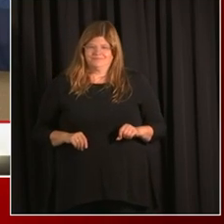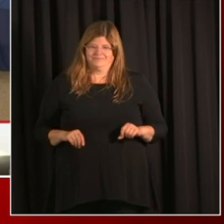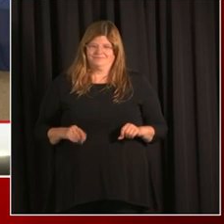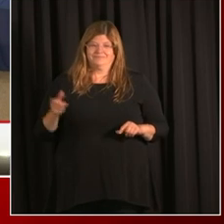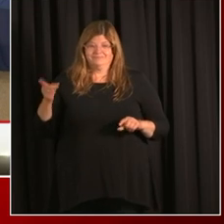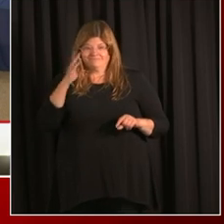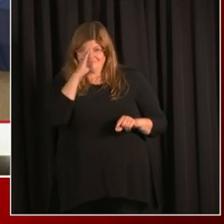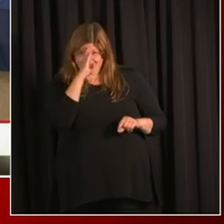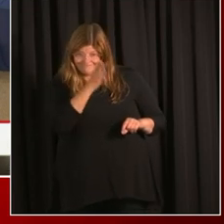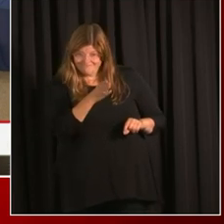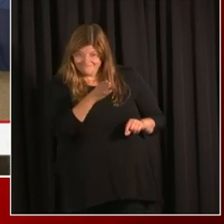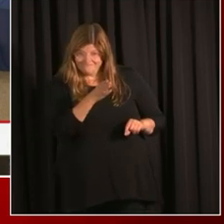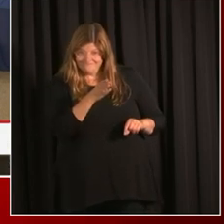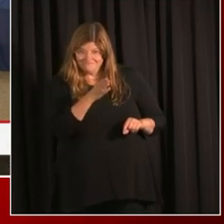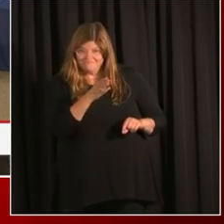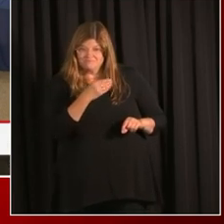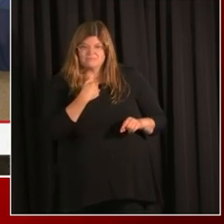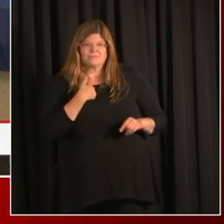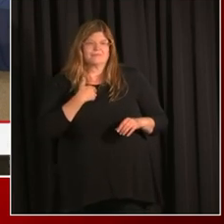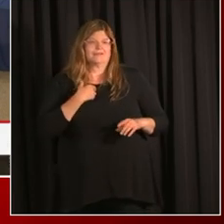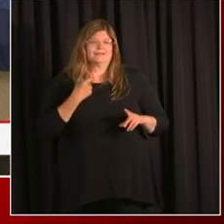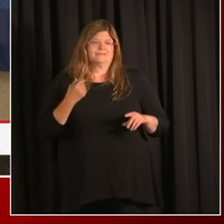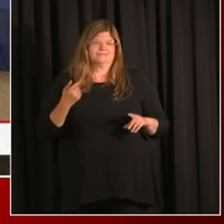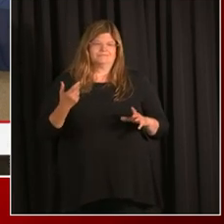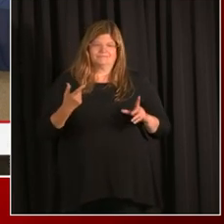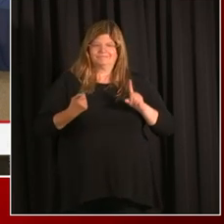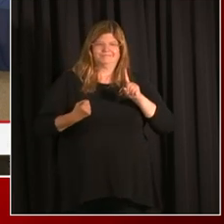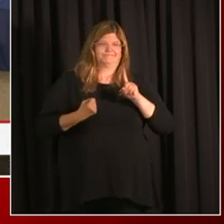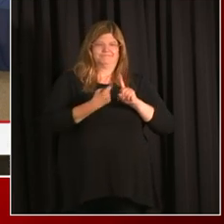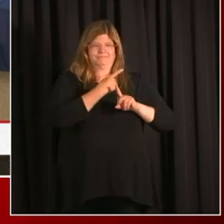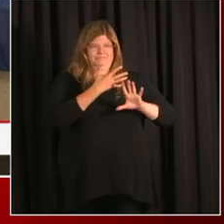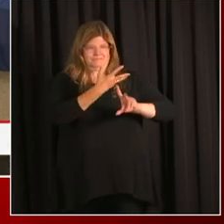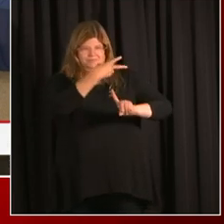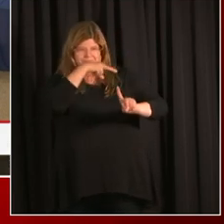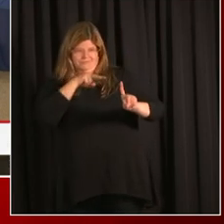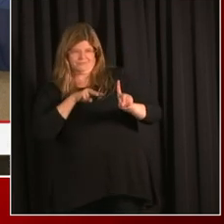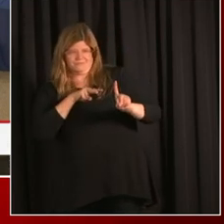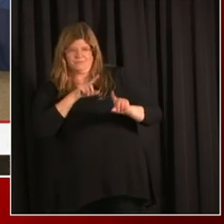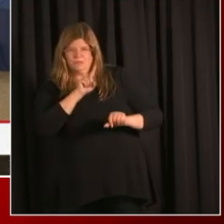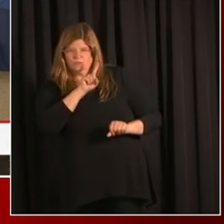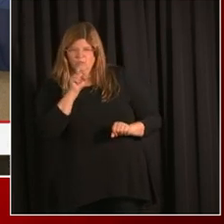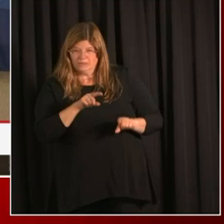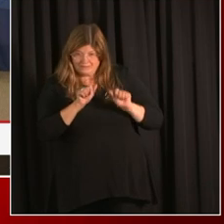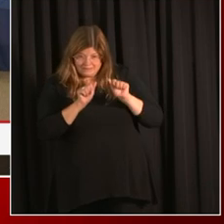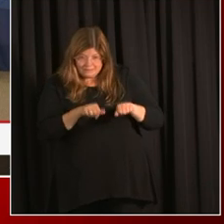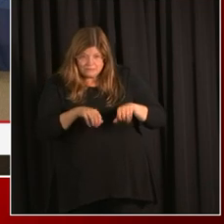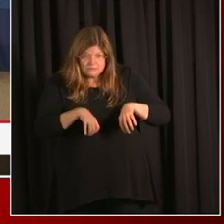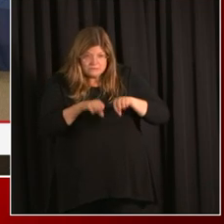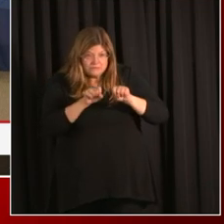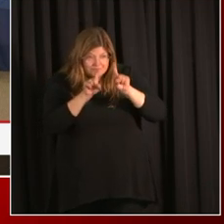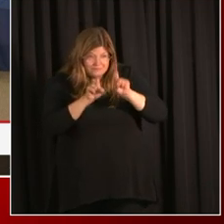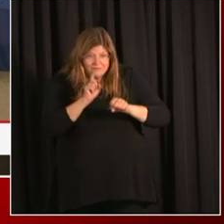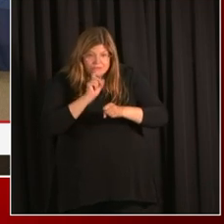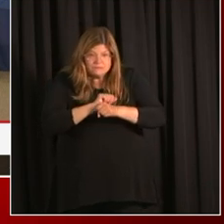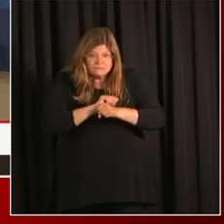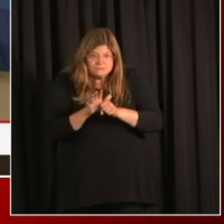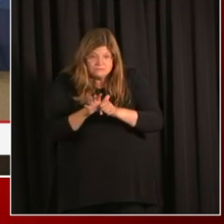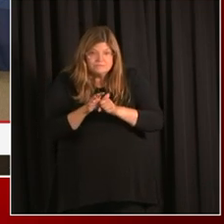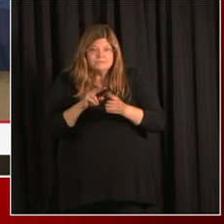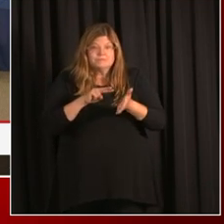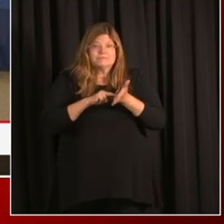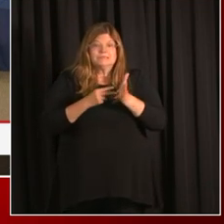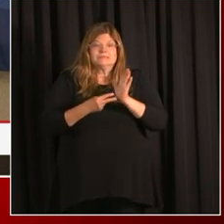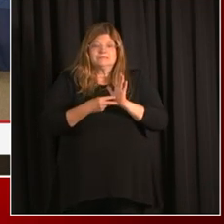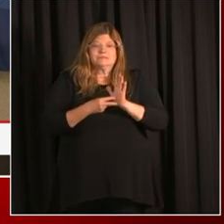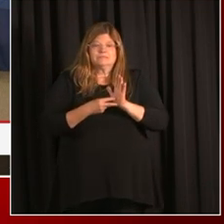Hi. So my question is kind of on the other side of needing a test. So I was wondering if you can get tested for COVID-19 if you're doing it